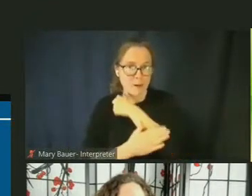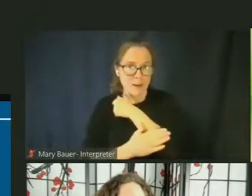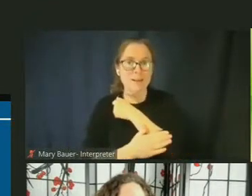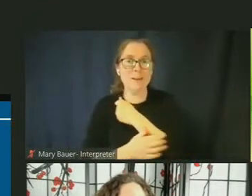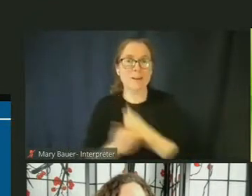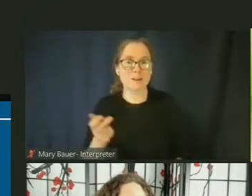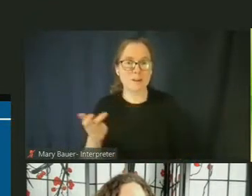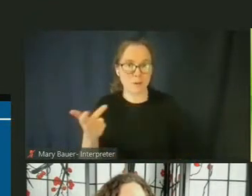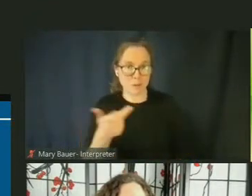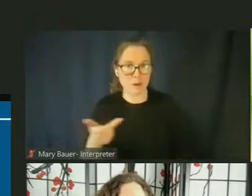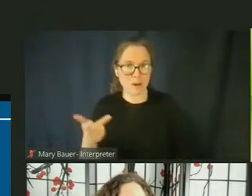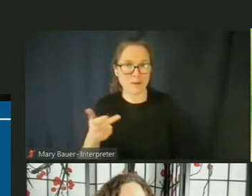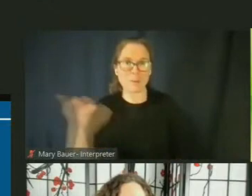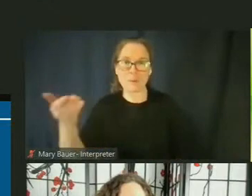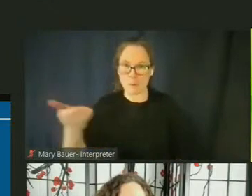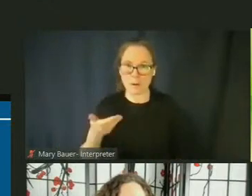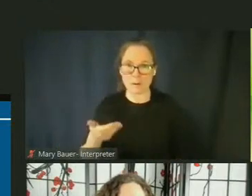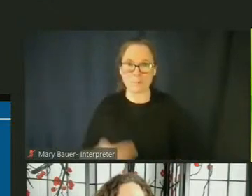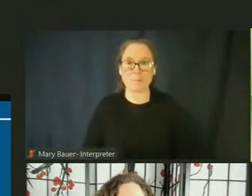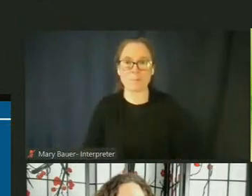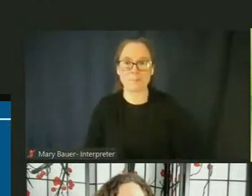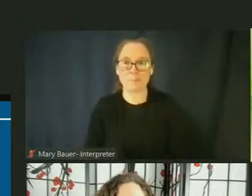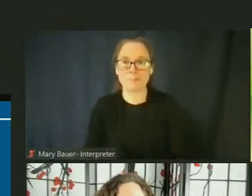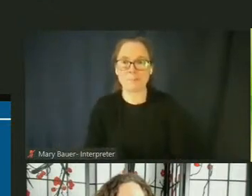me in welcoming them.